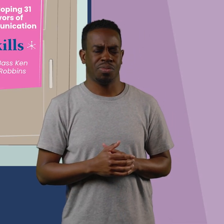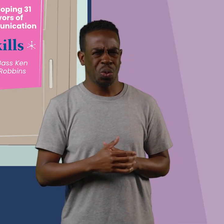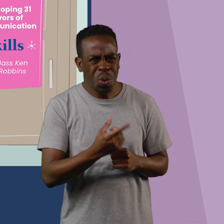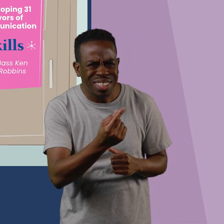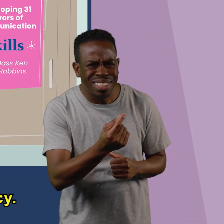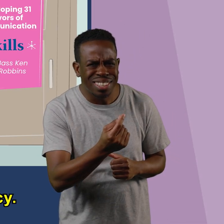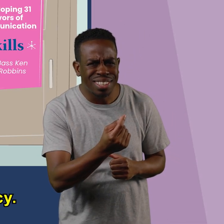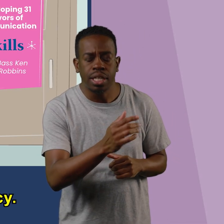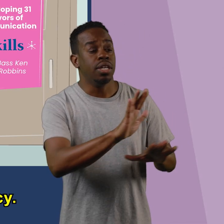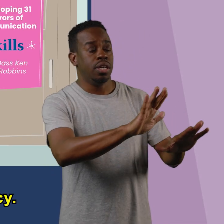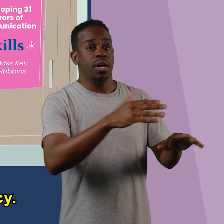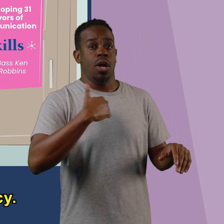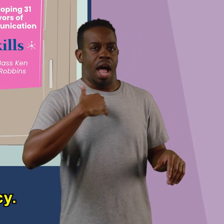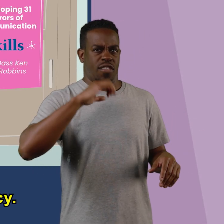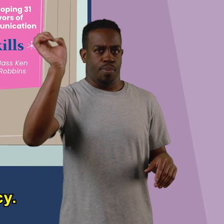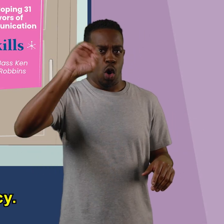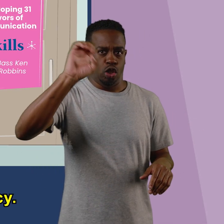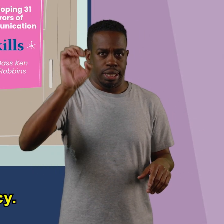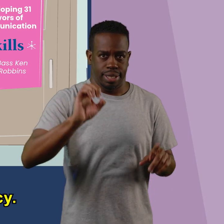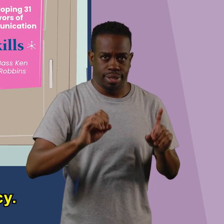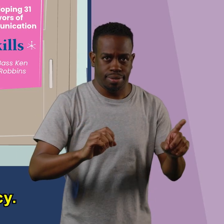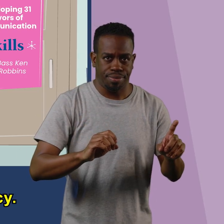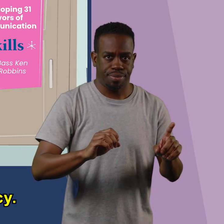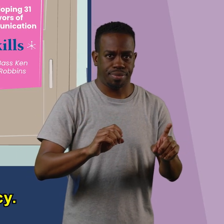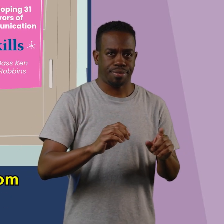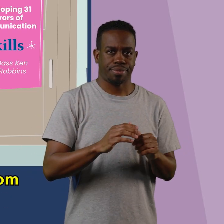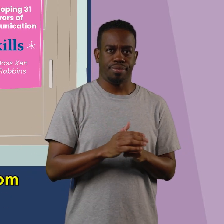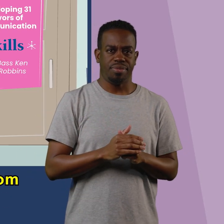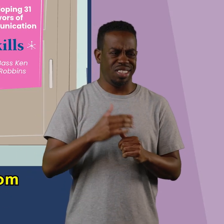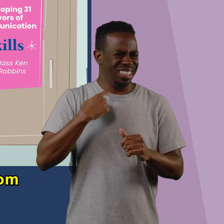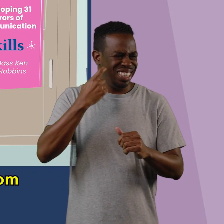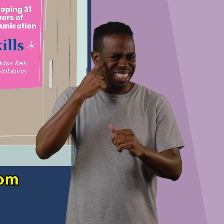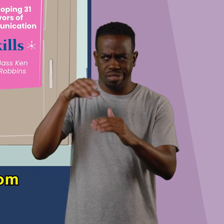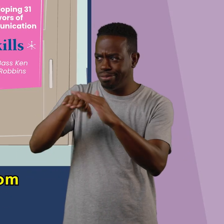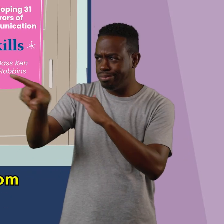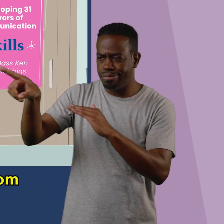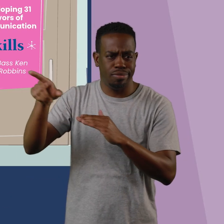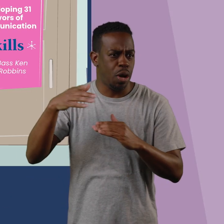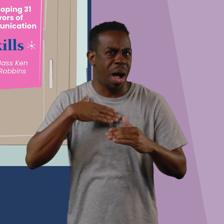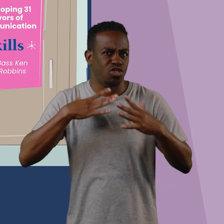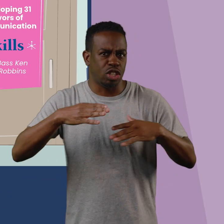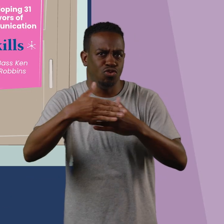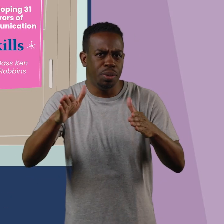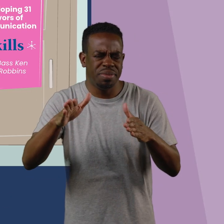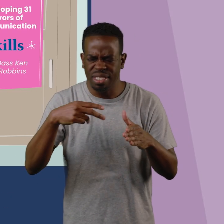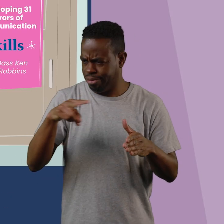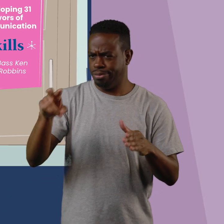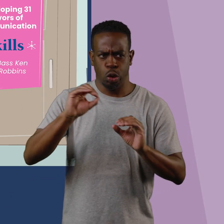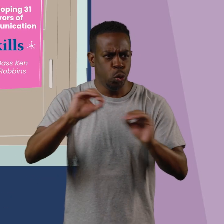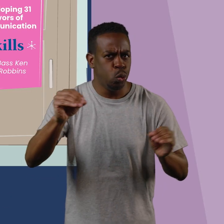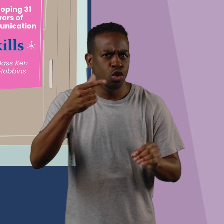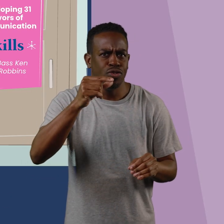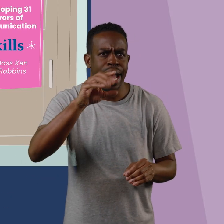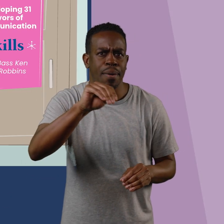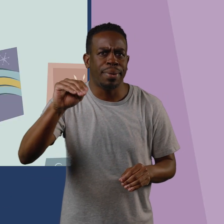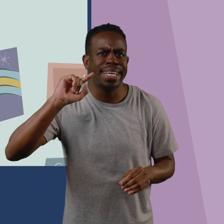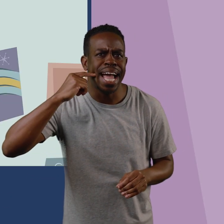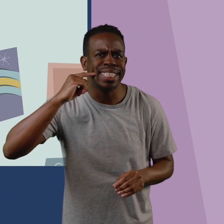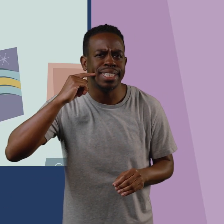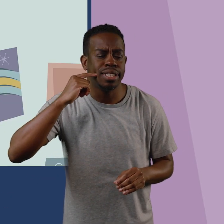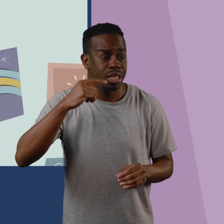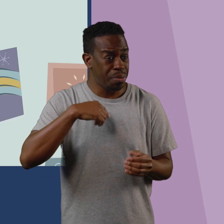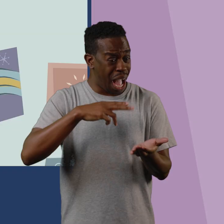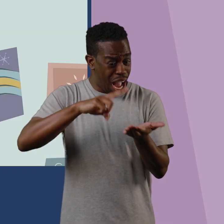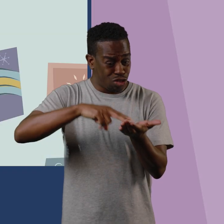What? Well, yes. I have an emergency. I just entered my dressing room and there were no green M&Ms.